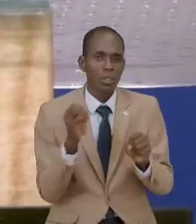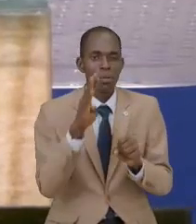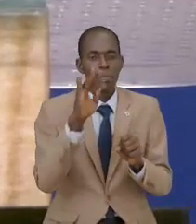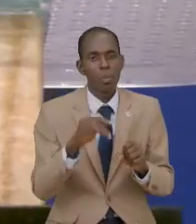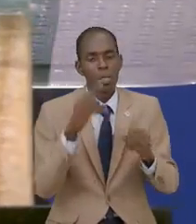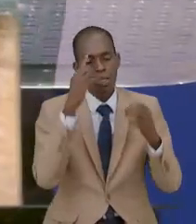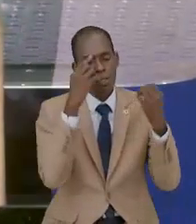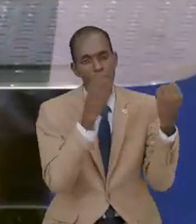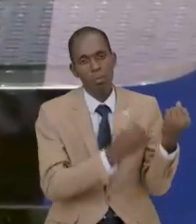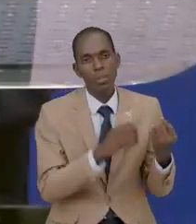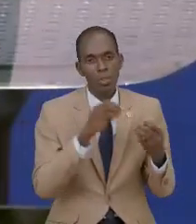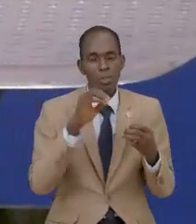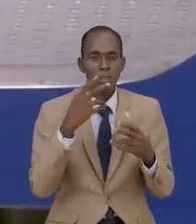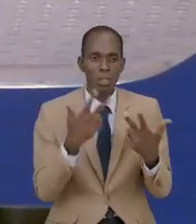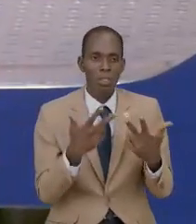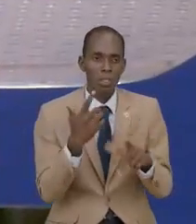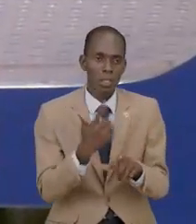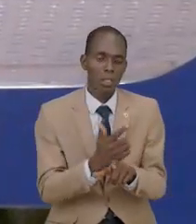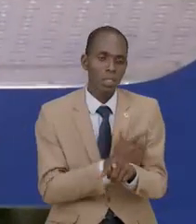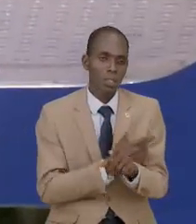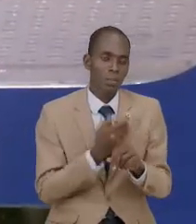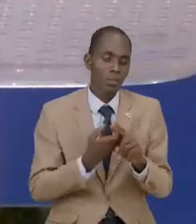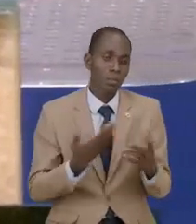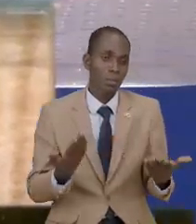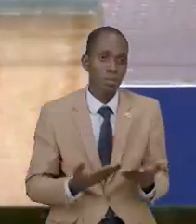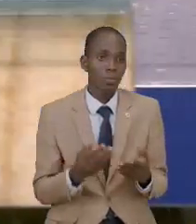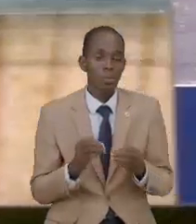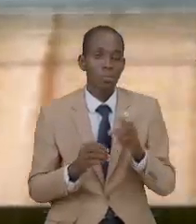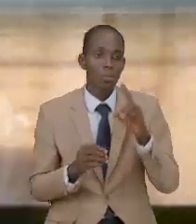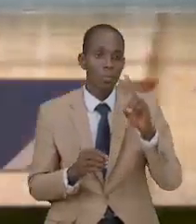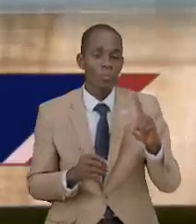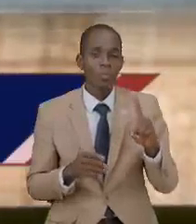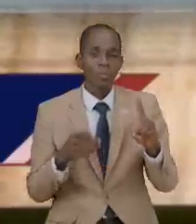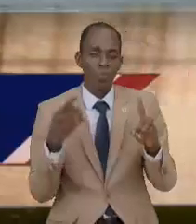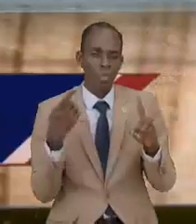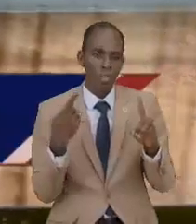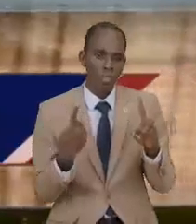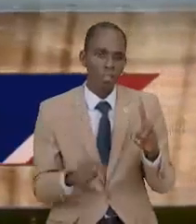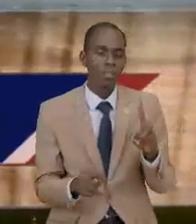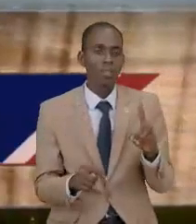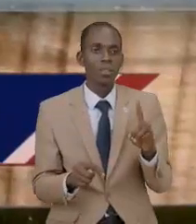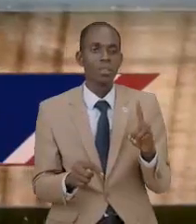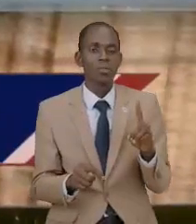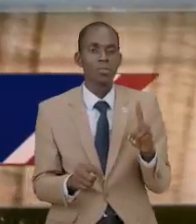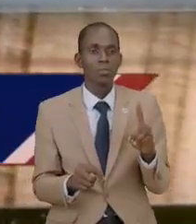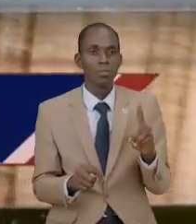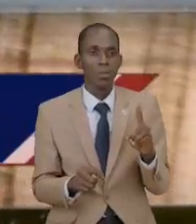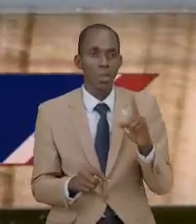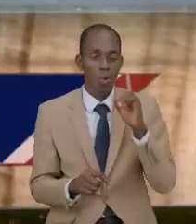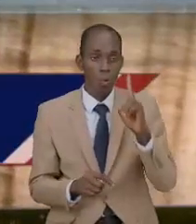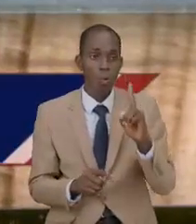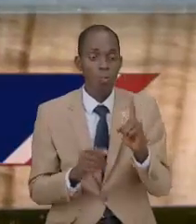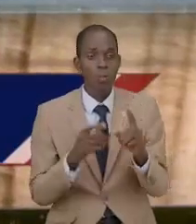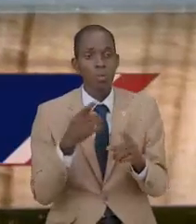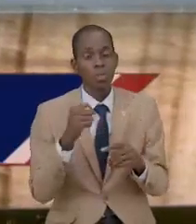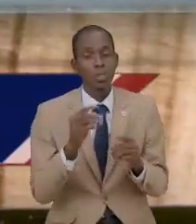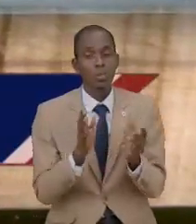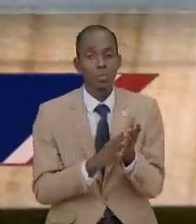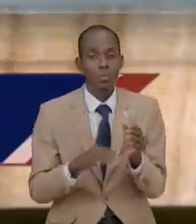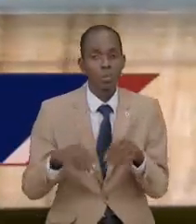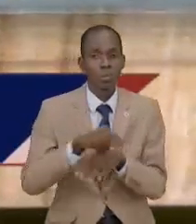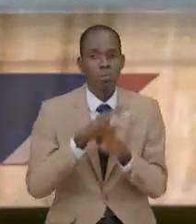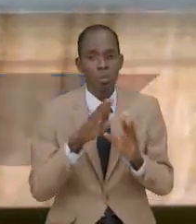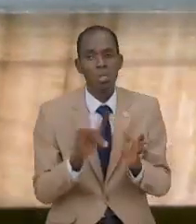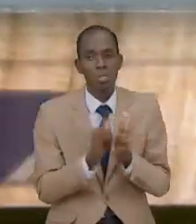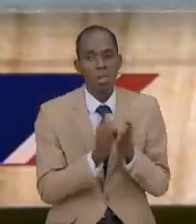we're looking at. Number one, the schoolmaster that brings us to Christ. Number two, the